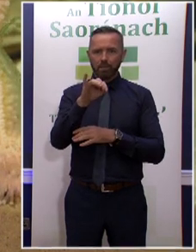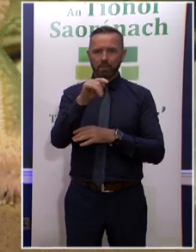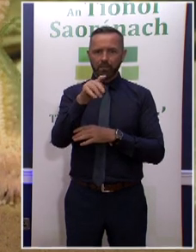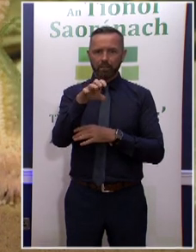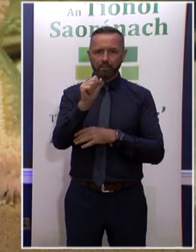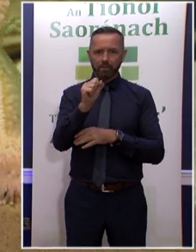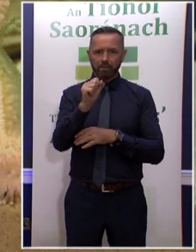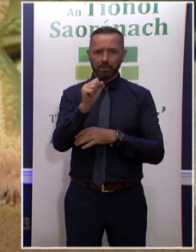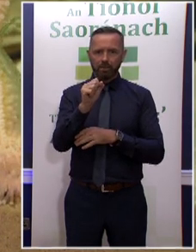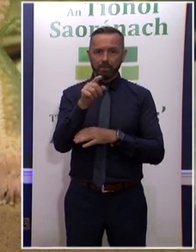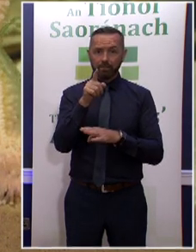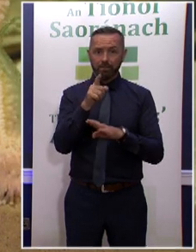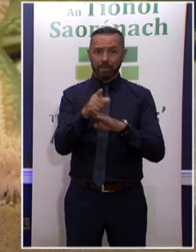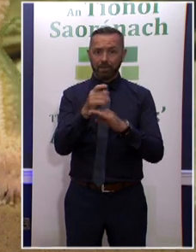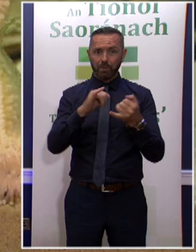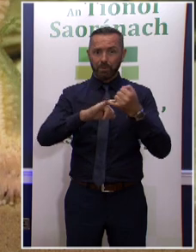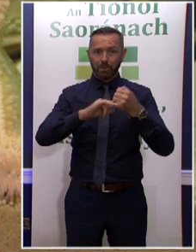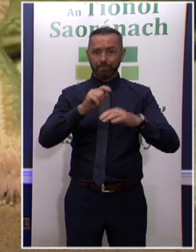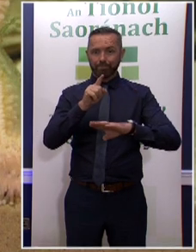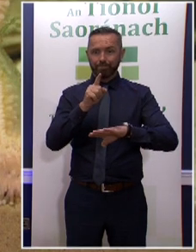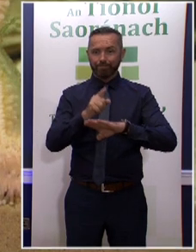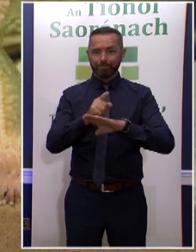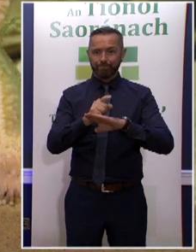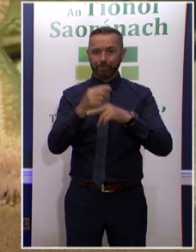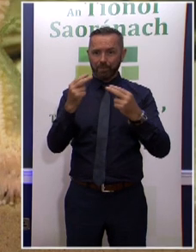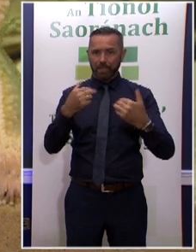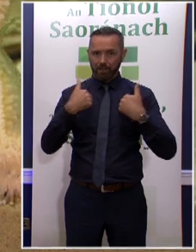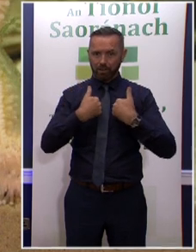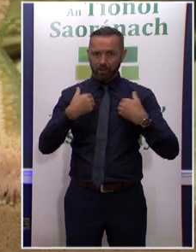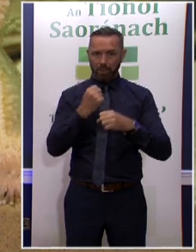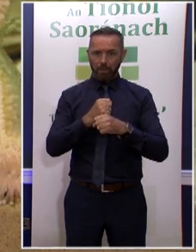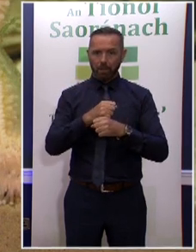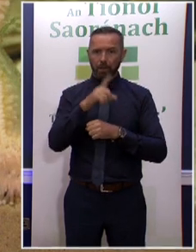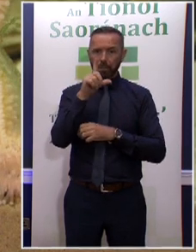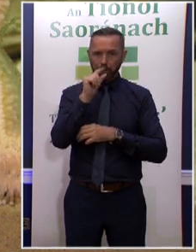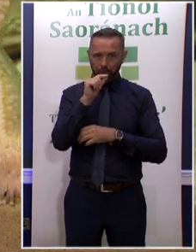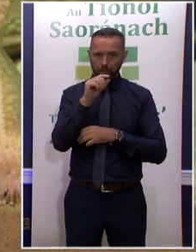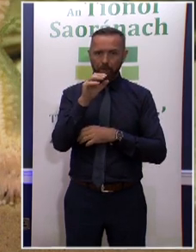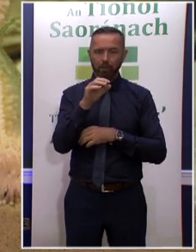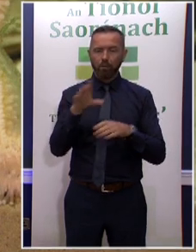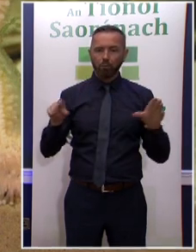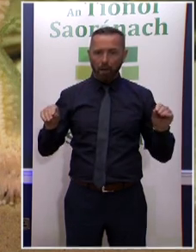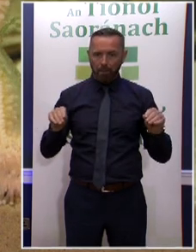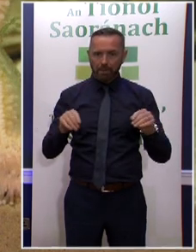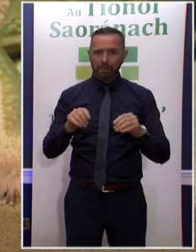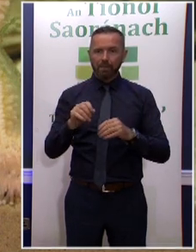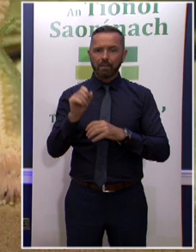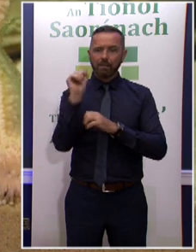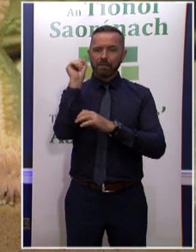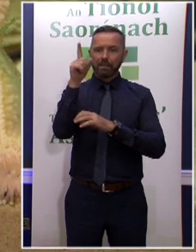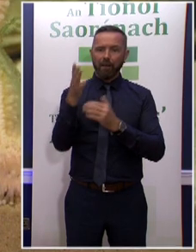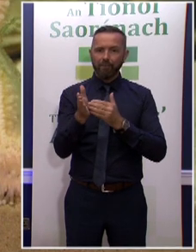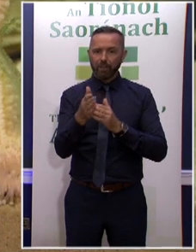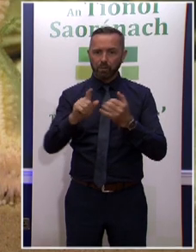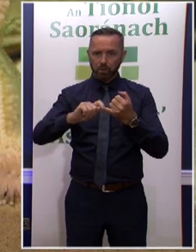predators are not lions. Instead, they have to be concerned with seabirds and with crabs and with starfish that are trying to